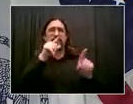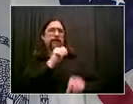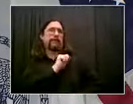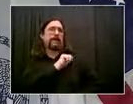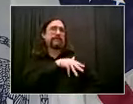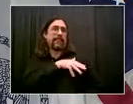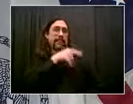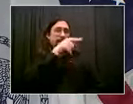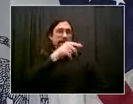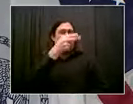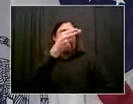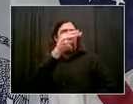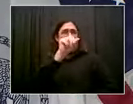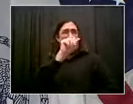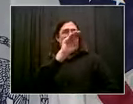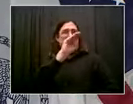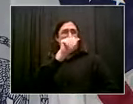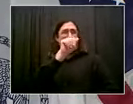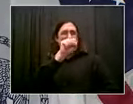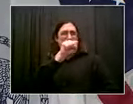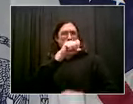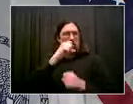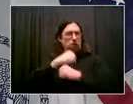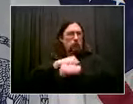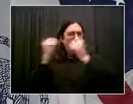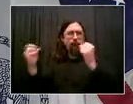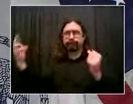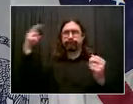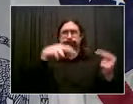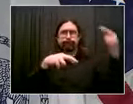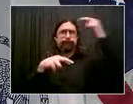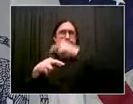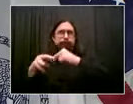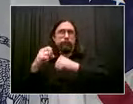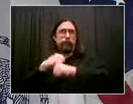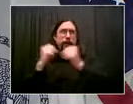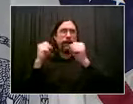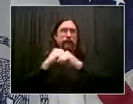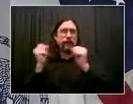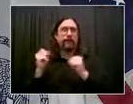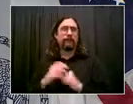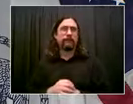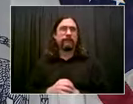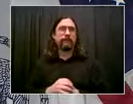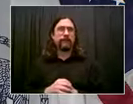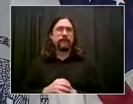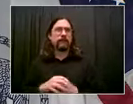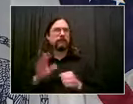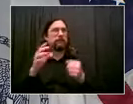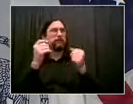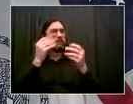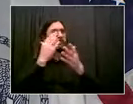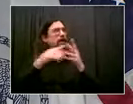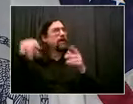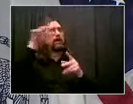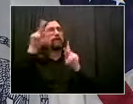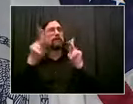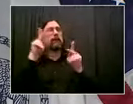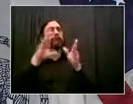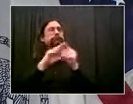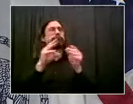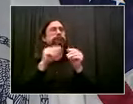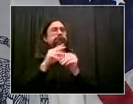progressive allies, by explaining to them that when they blame Israel for getting bombed by Hamas, which both the US and the EU both